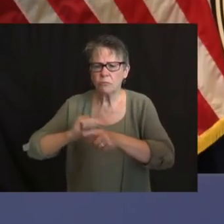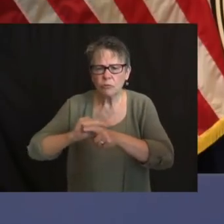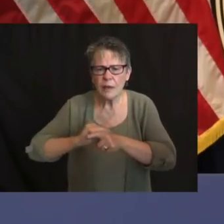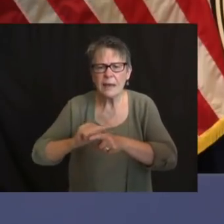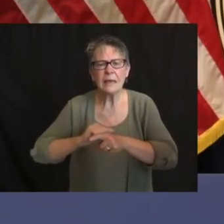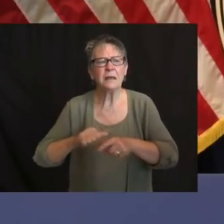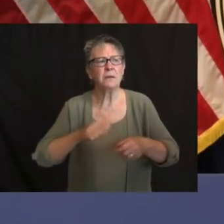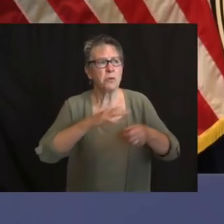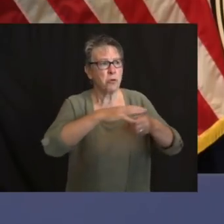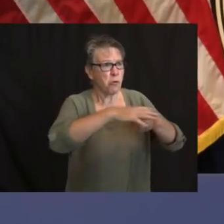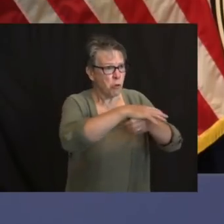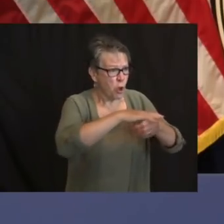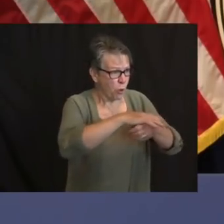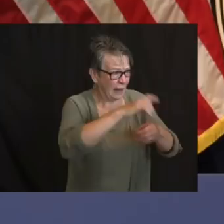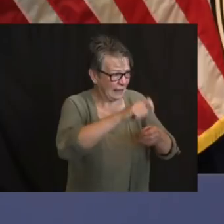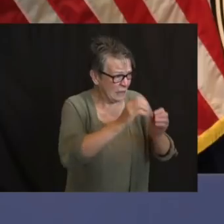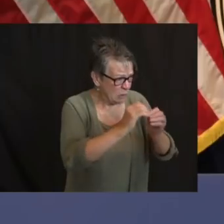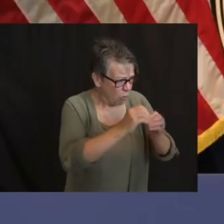Citations.